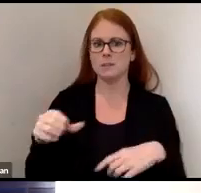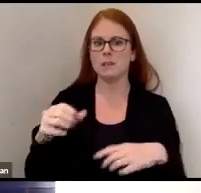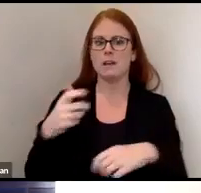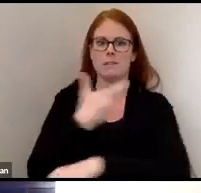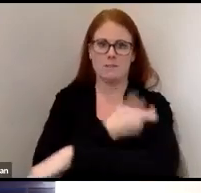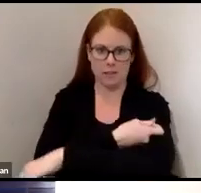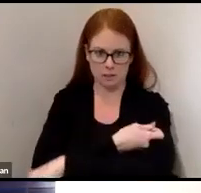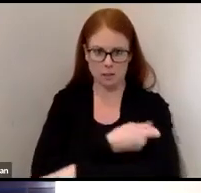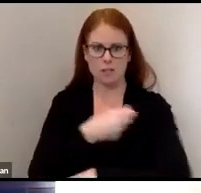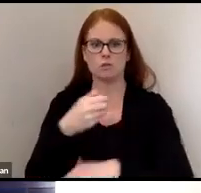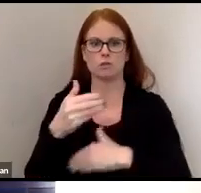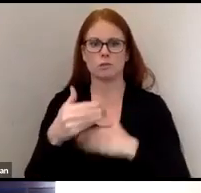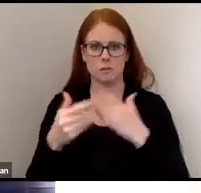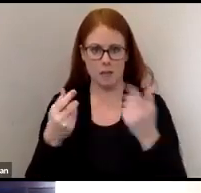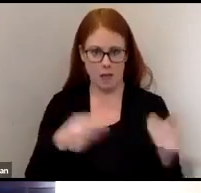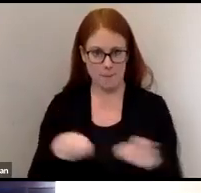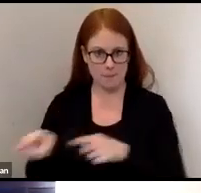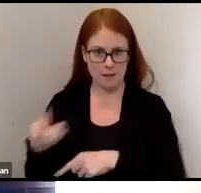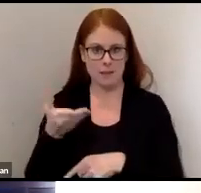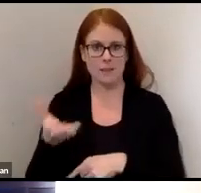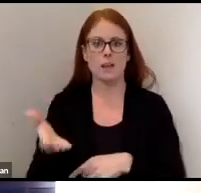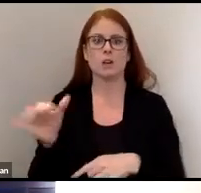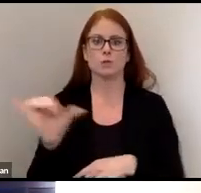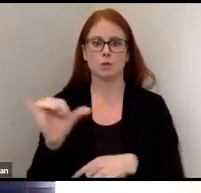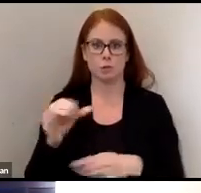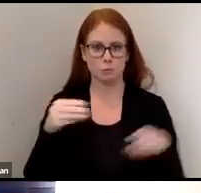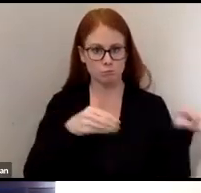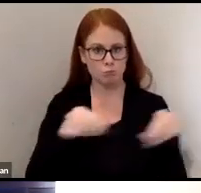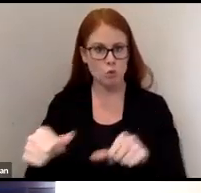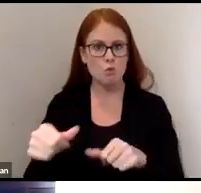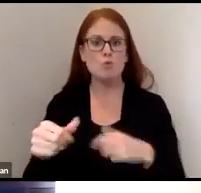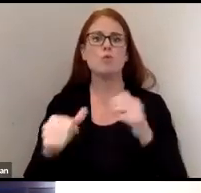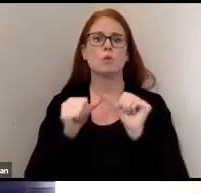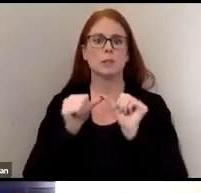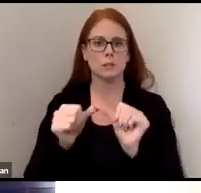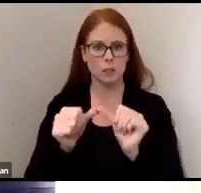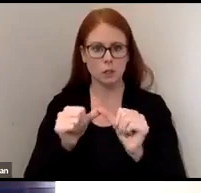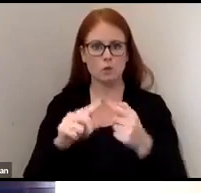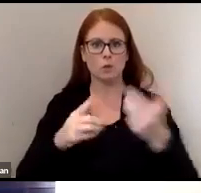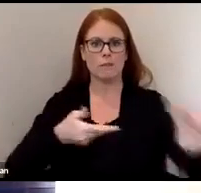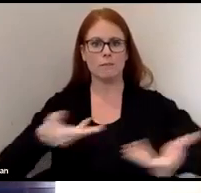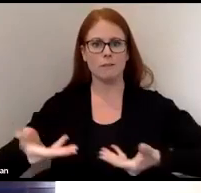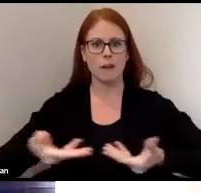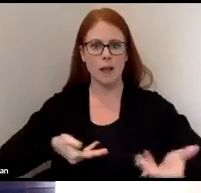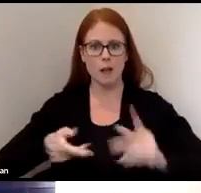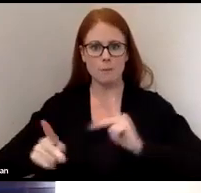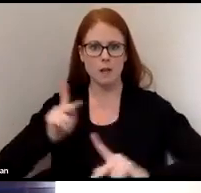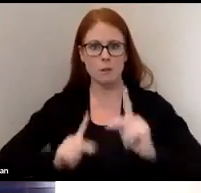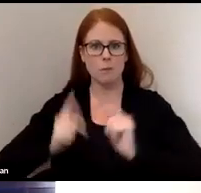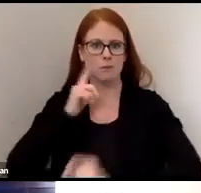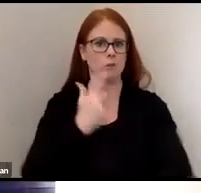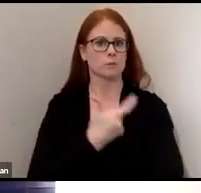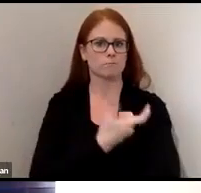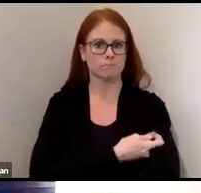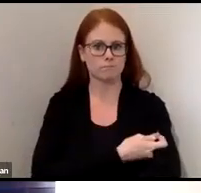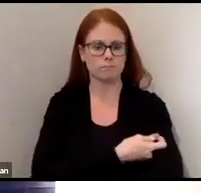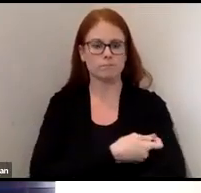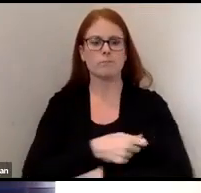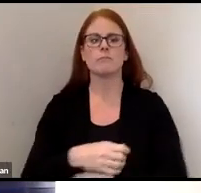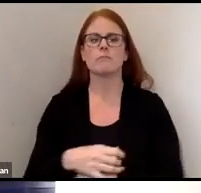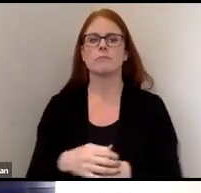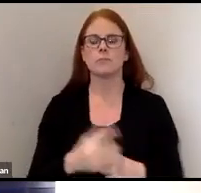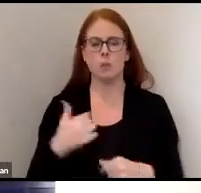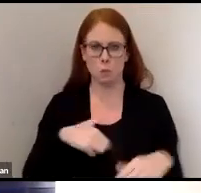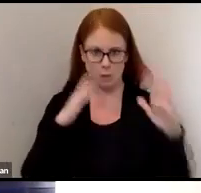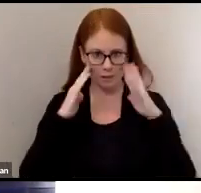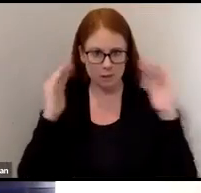vaccination is going on there very well. They are continuing to invite people and vaccinate, and that we